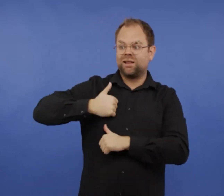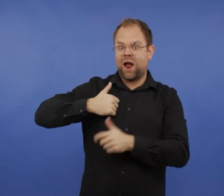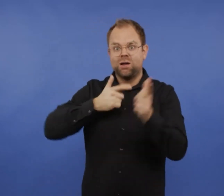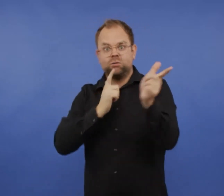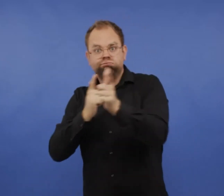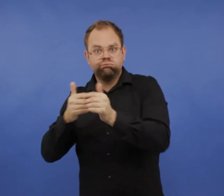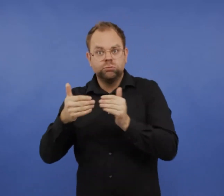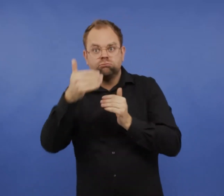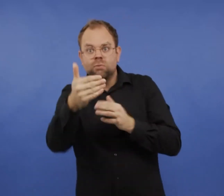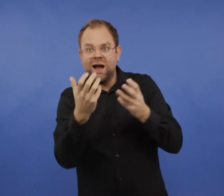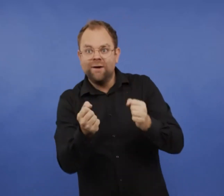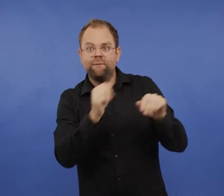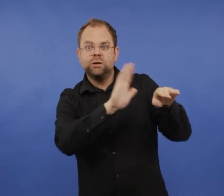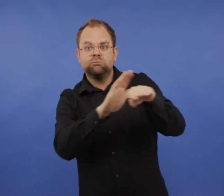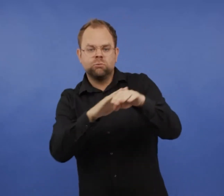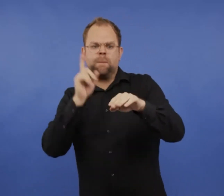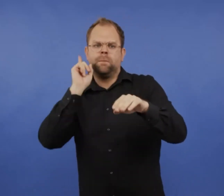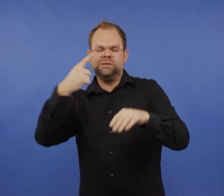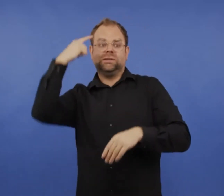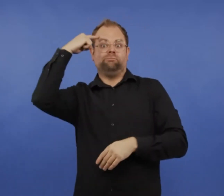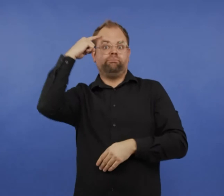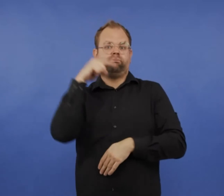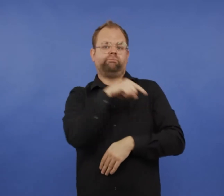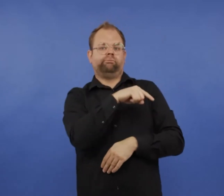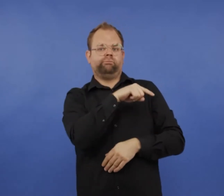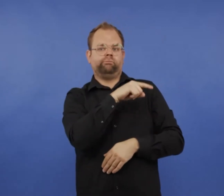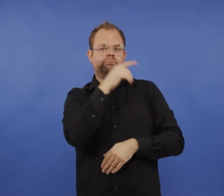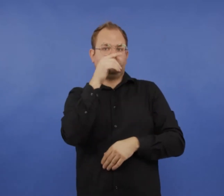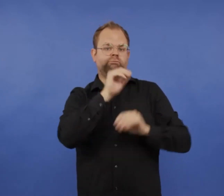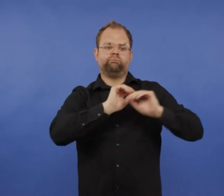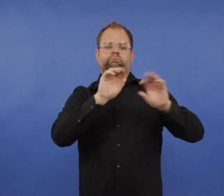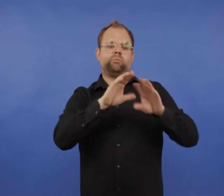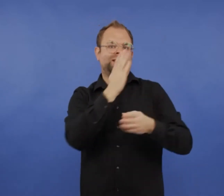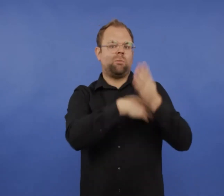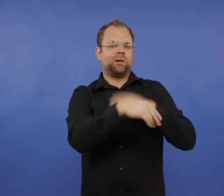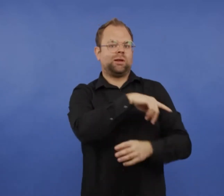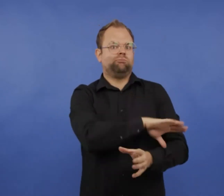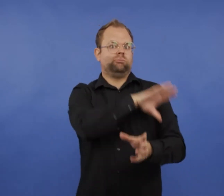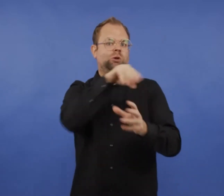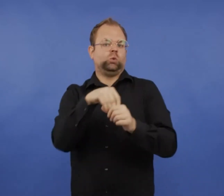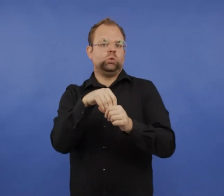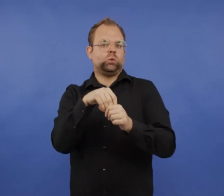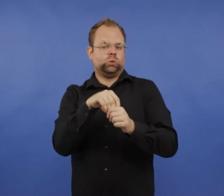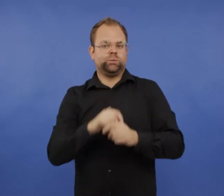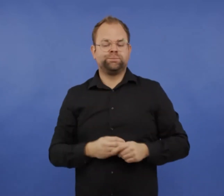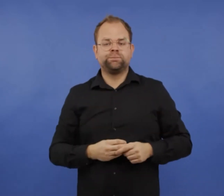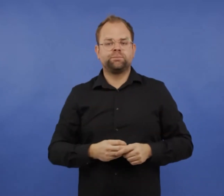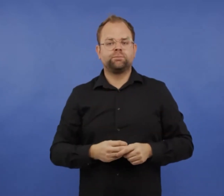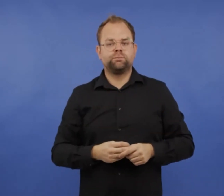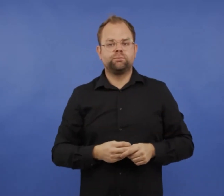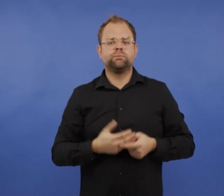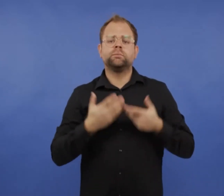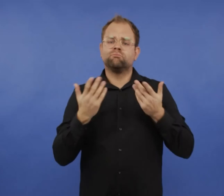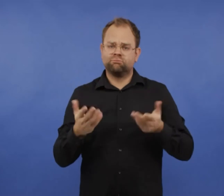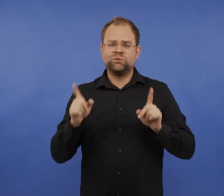about democratization, because I think, first of all, democracy would be a very strong tool to prevent war